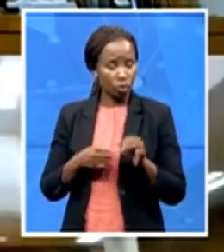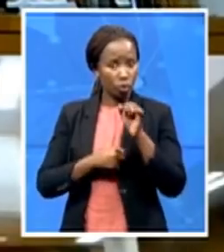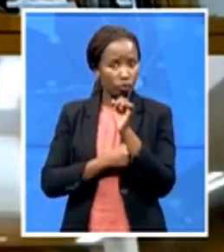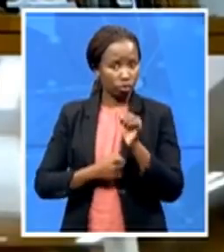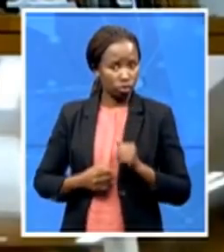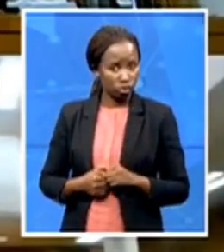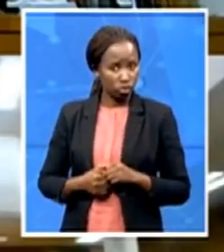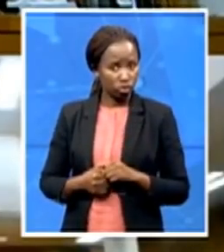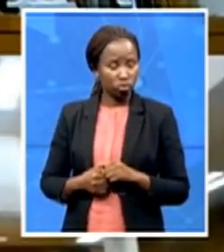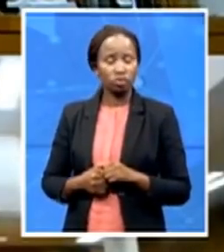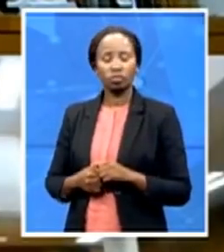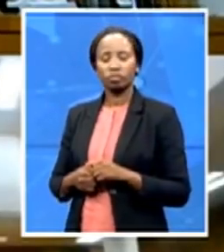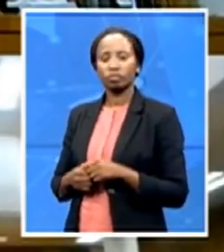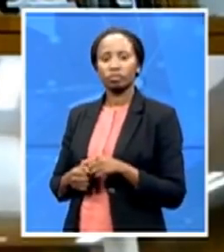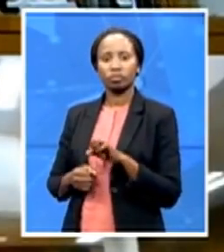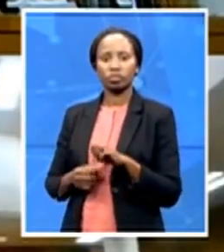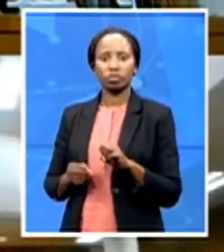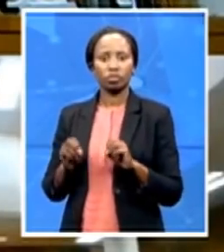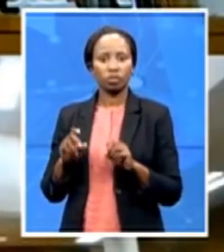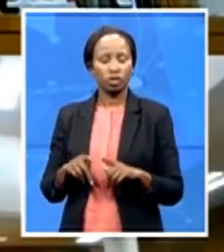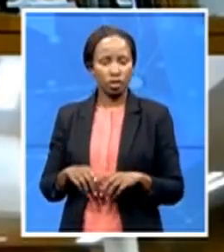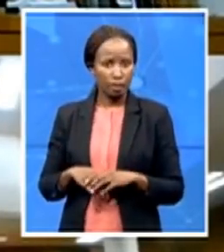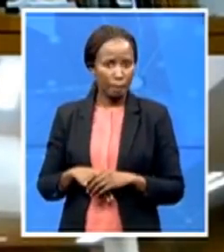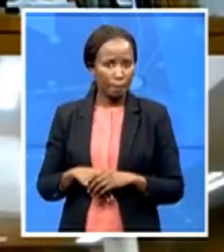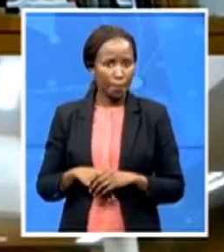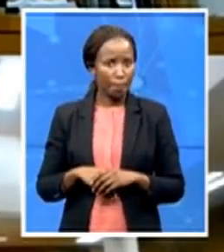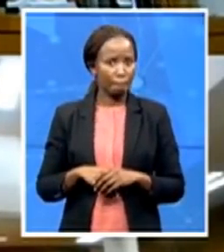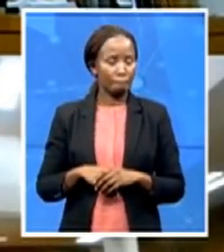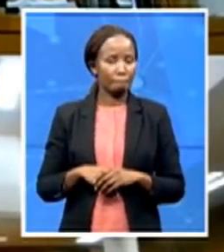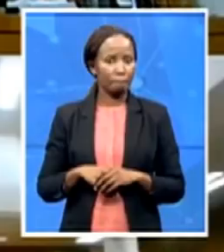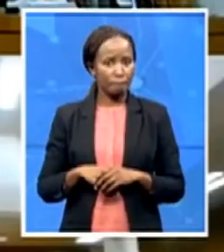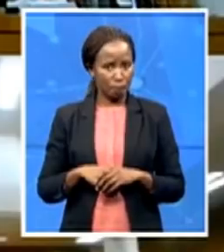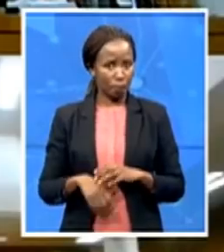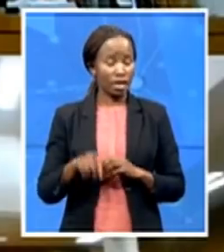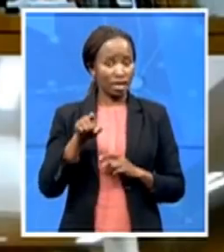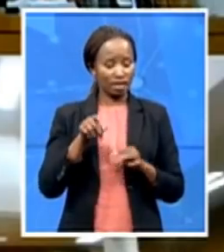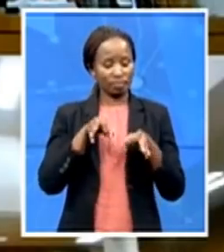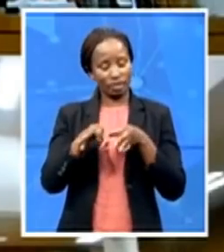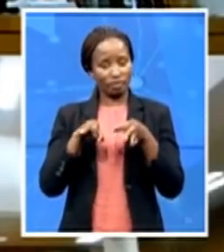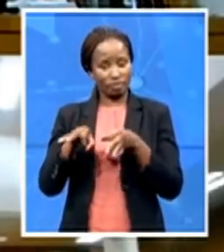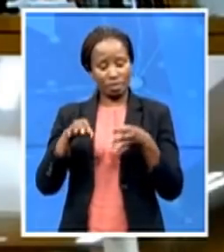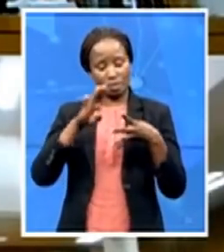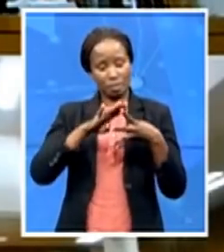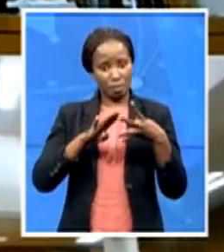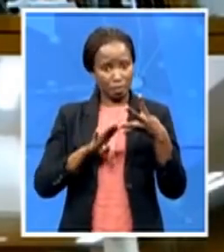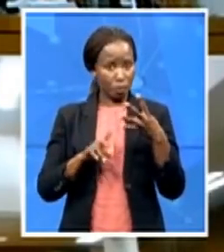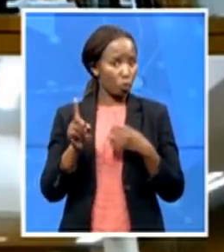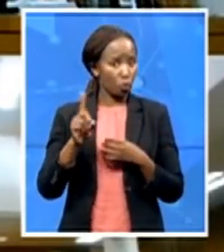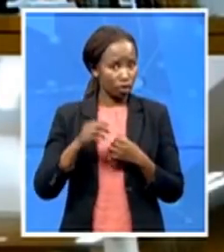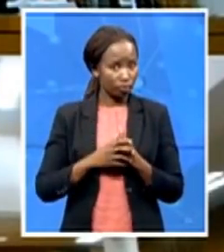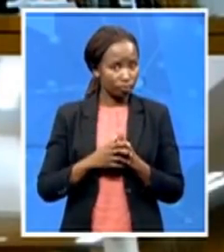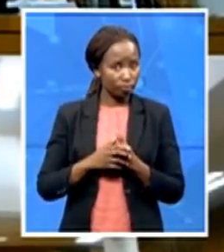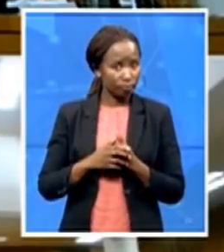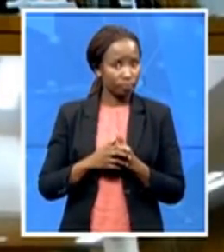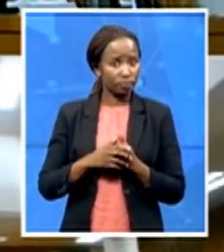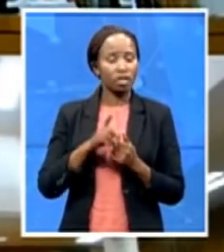So these definitions, I'd like to focus first on the definitions of incompetence and misconduct. We submit they